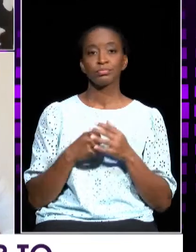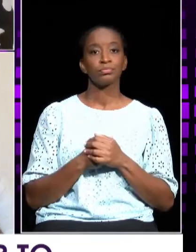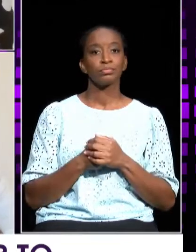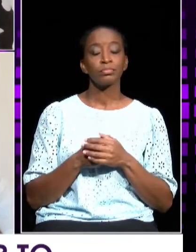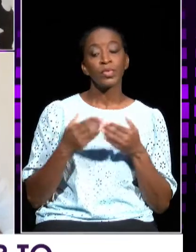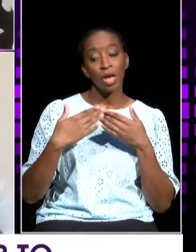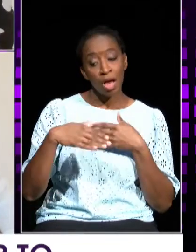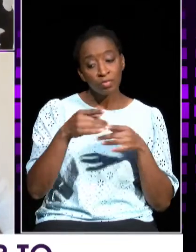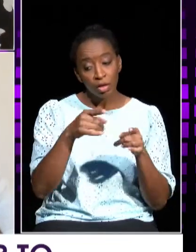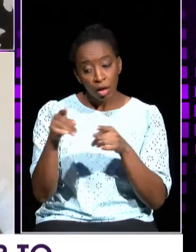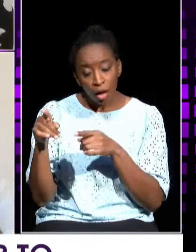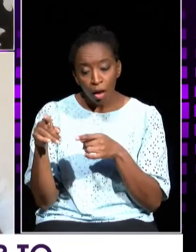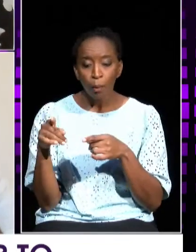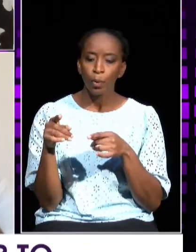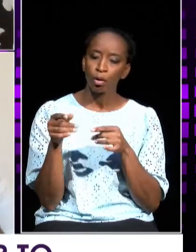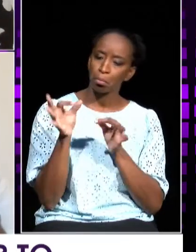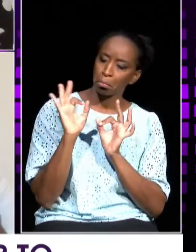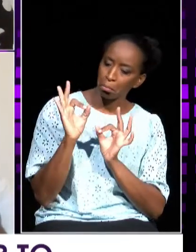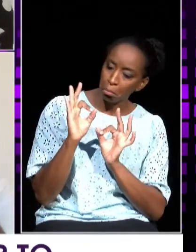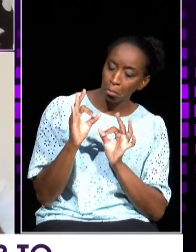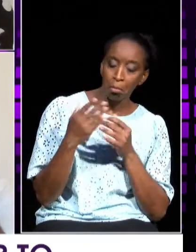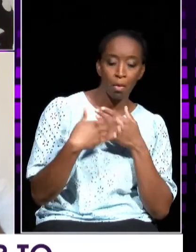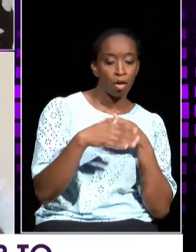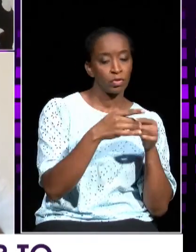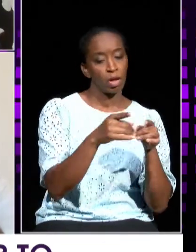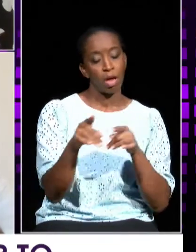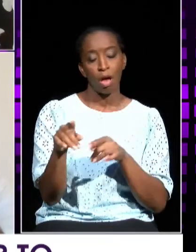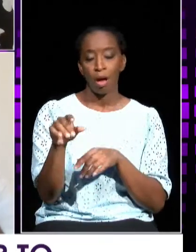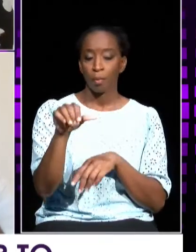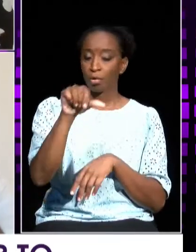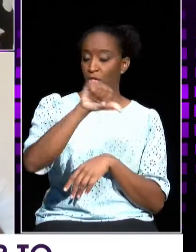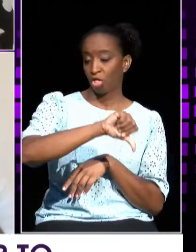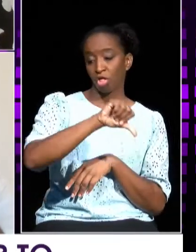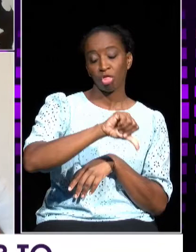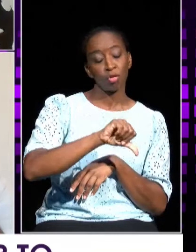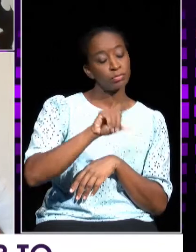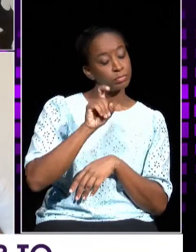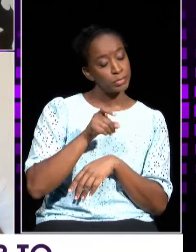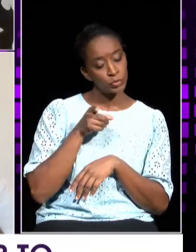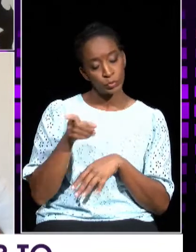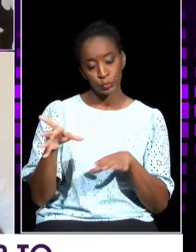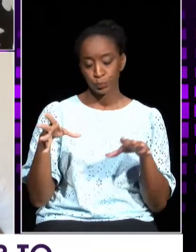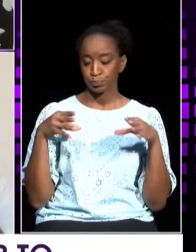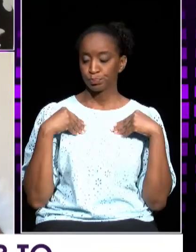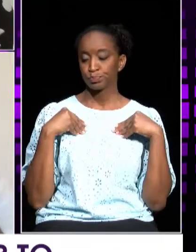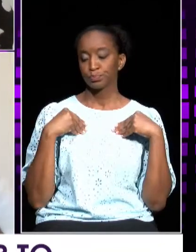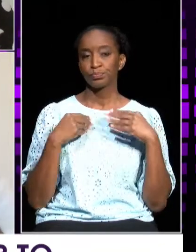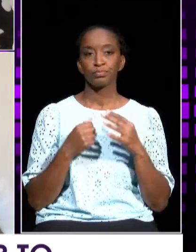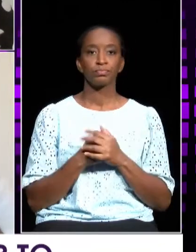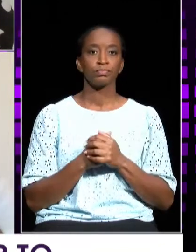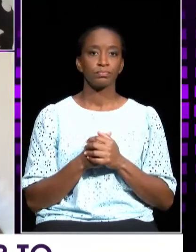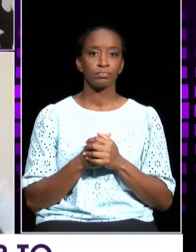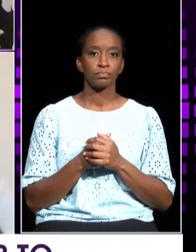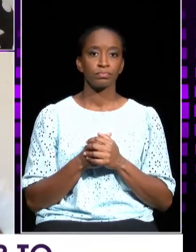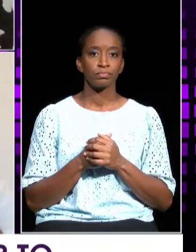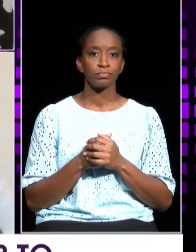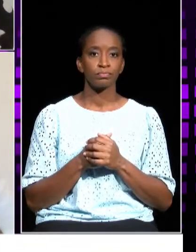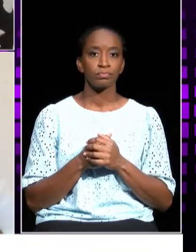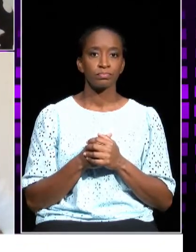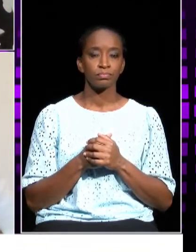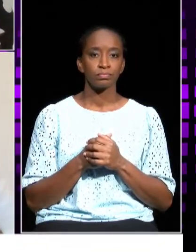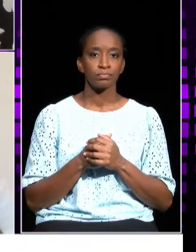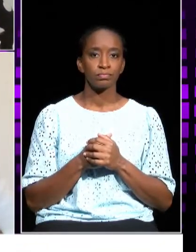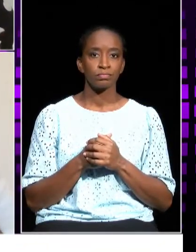hear you loud and clear. You make a choice, you have to deal with the consequences of it. And I think someone, a 13-year-old,